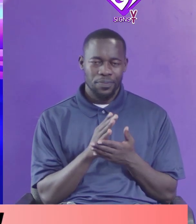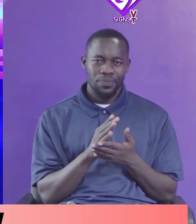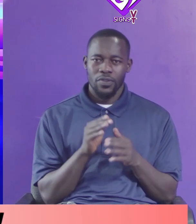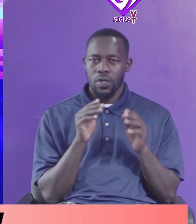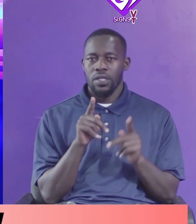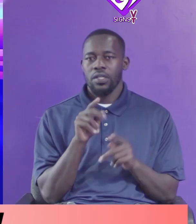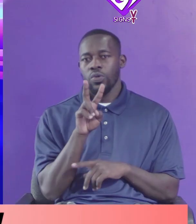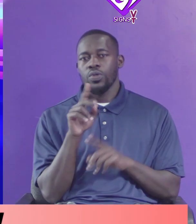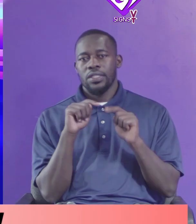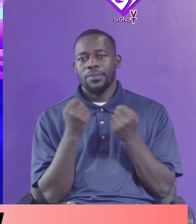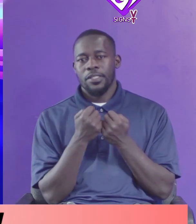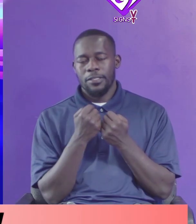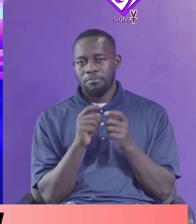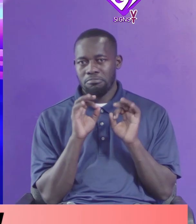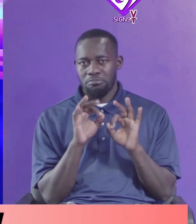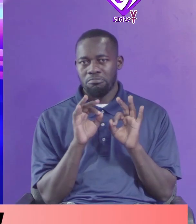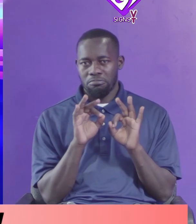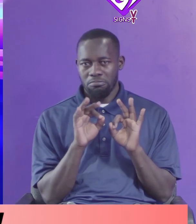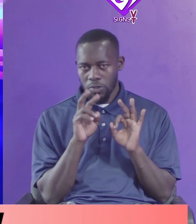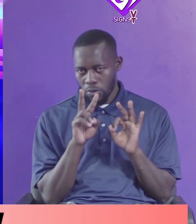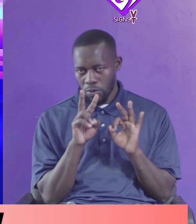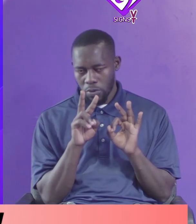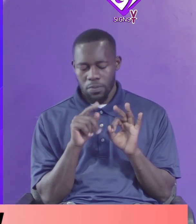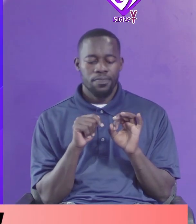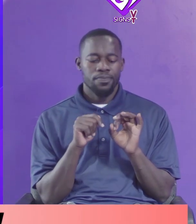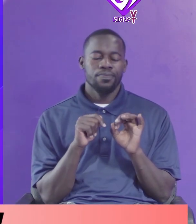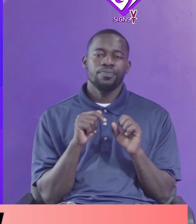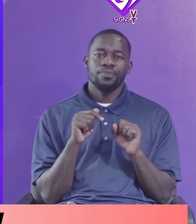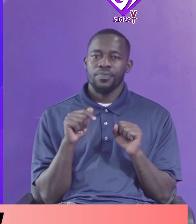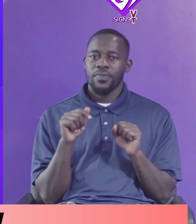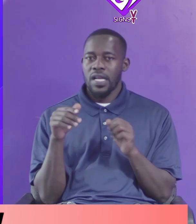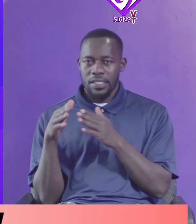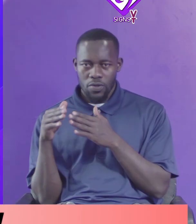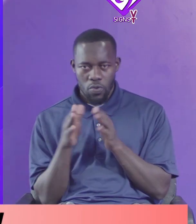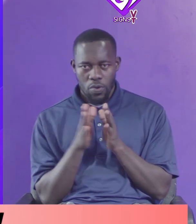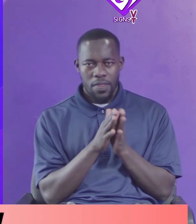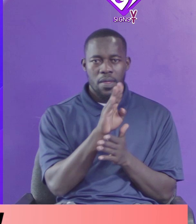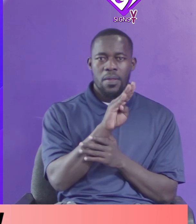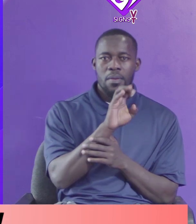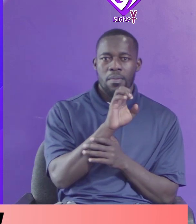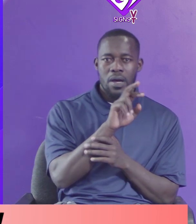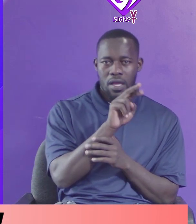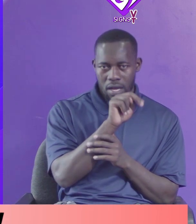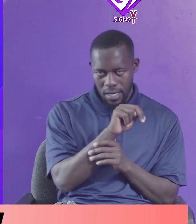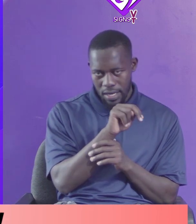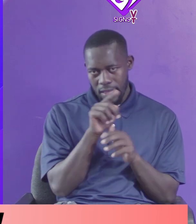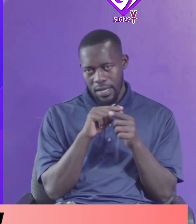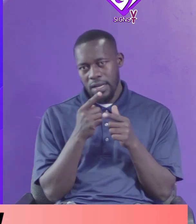teams that did really well as far as the Champions League is concerned. Arsenal 3-1 against Bayern Munich. Chelsea 3-0 against